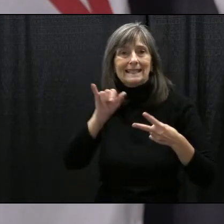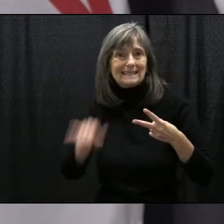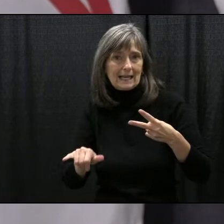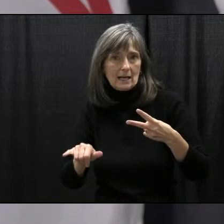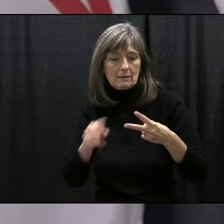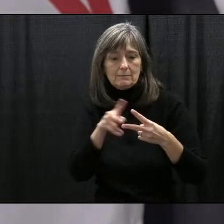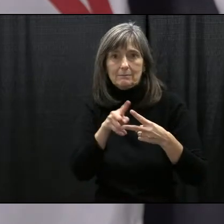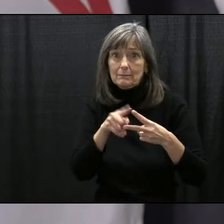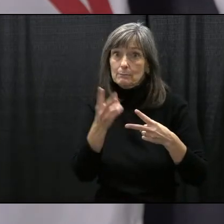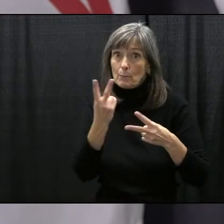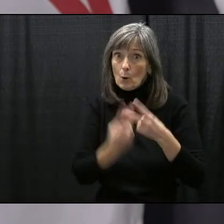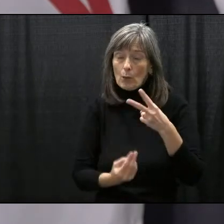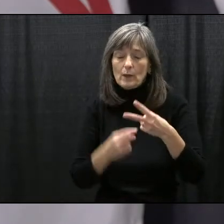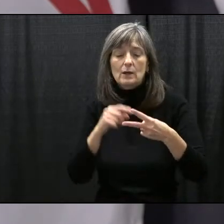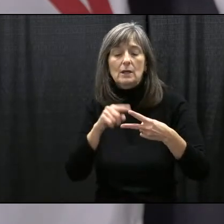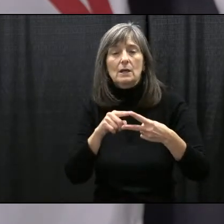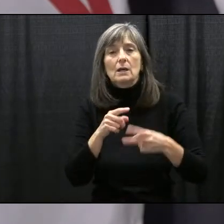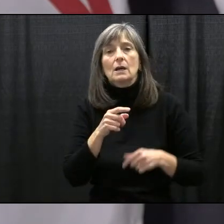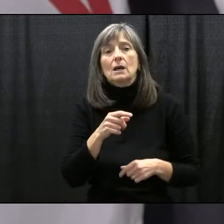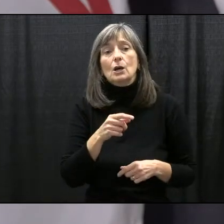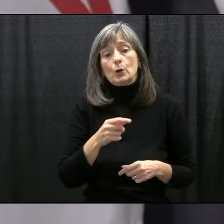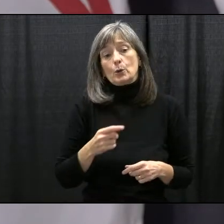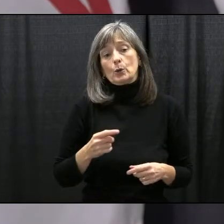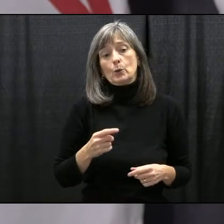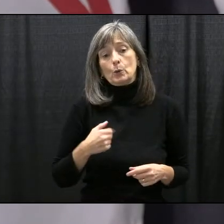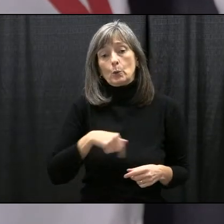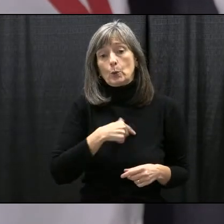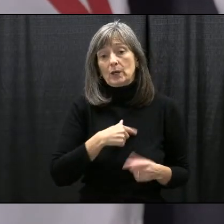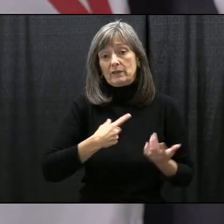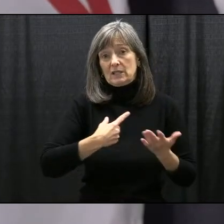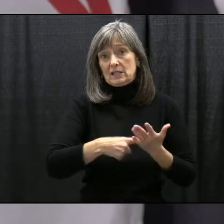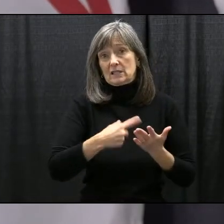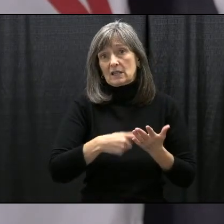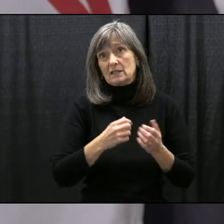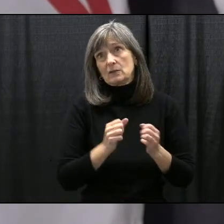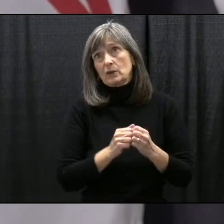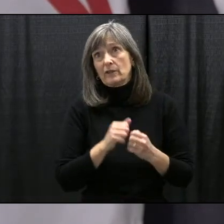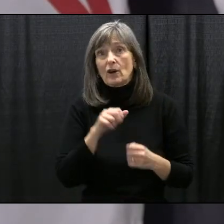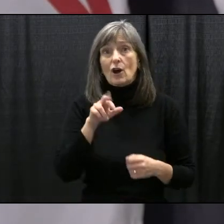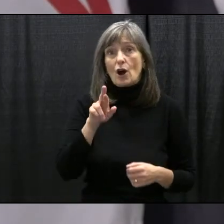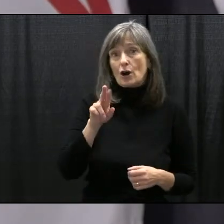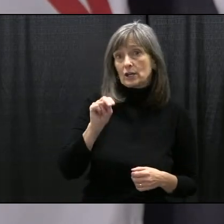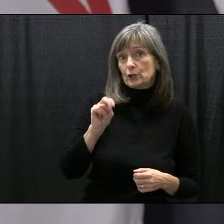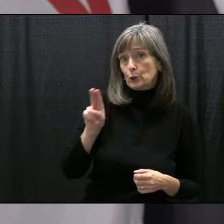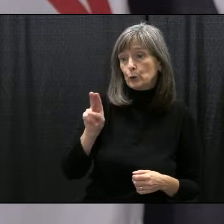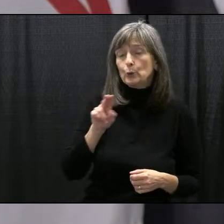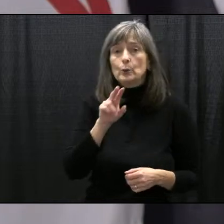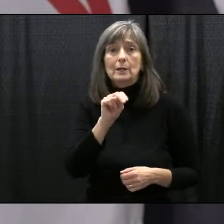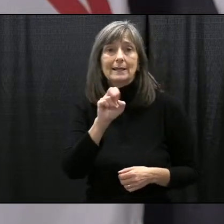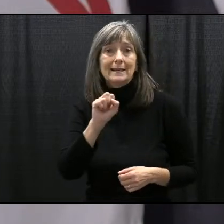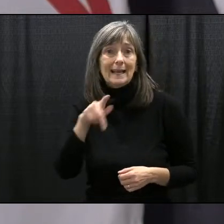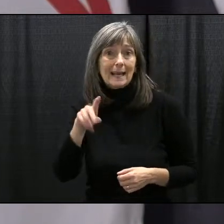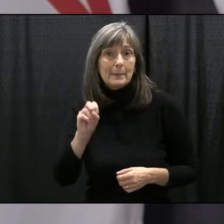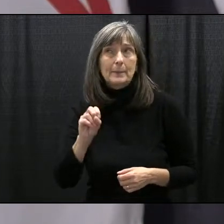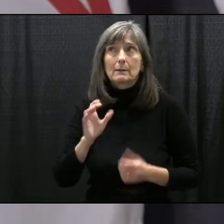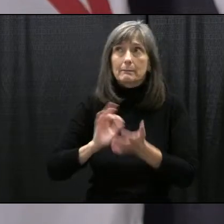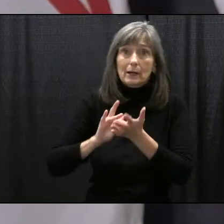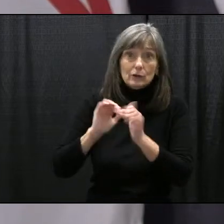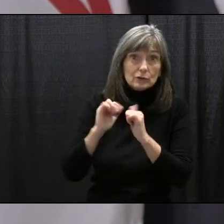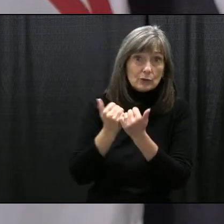piece. One of the things we've heard through our discussions with, say, the RNU or NAPE or the Medical